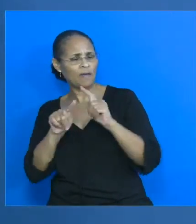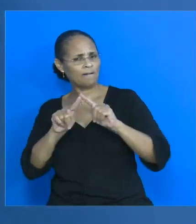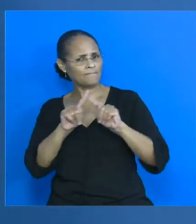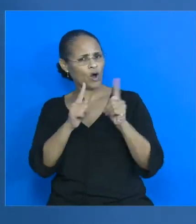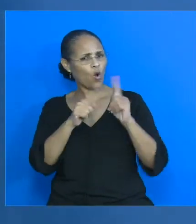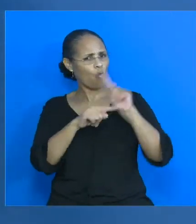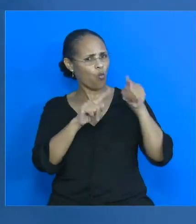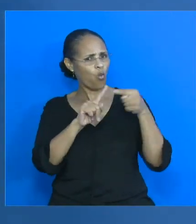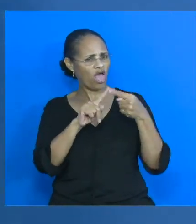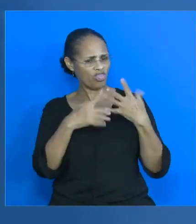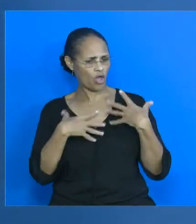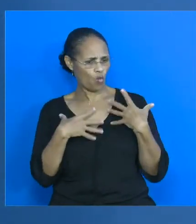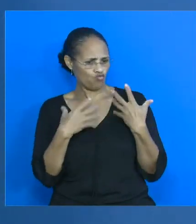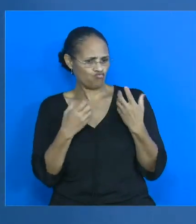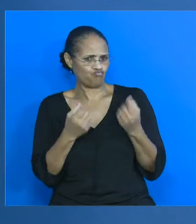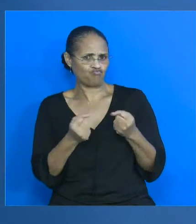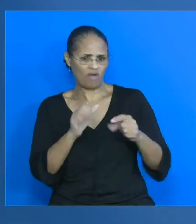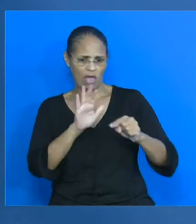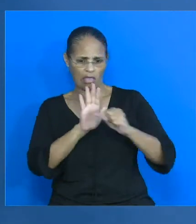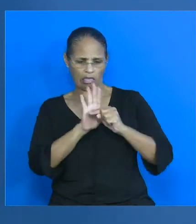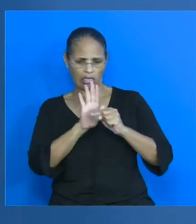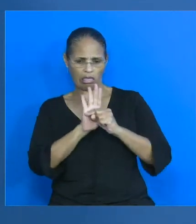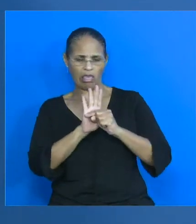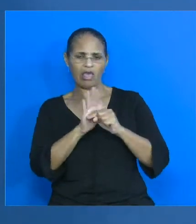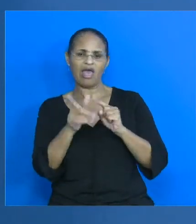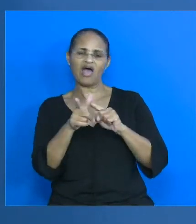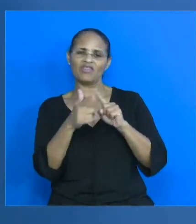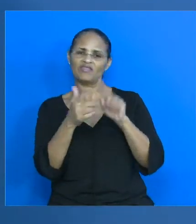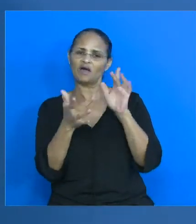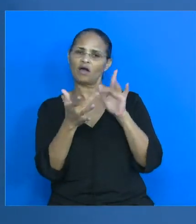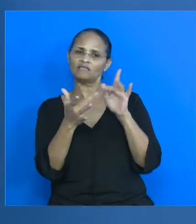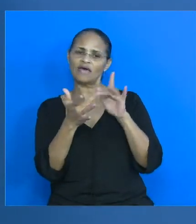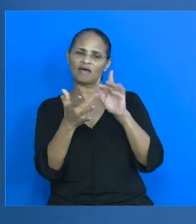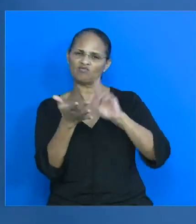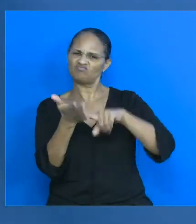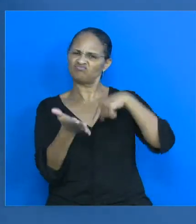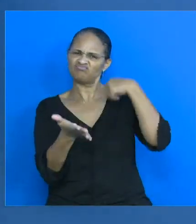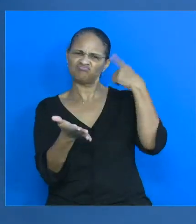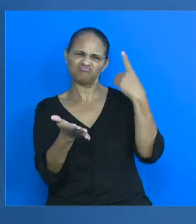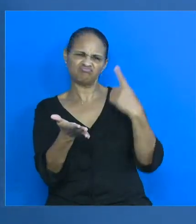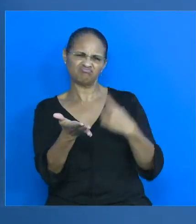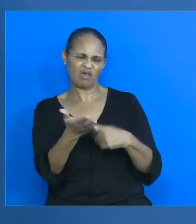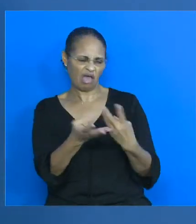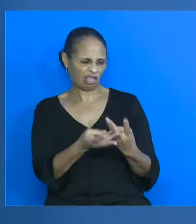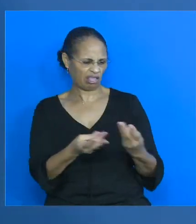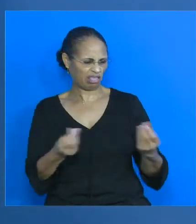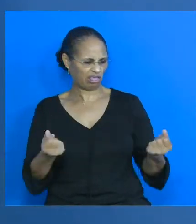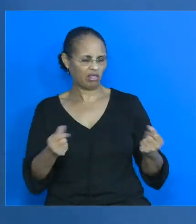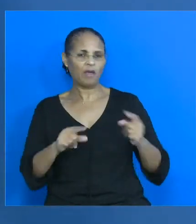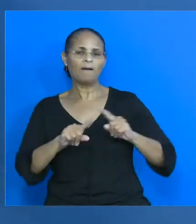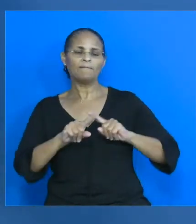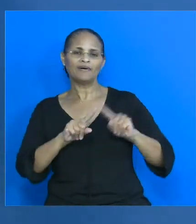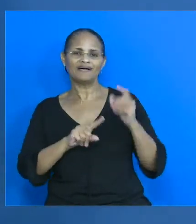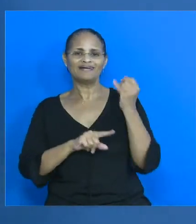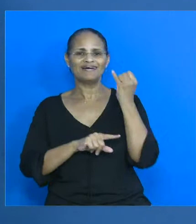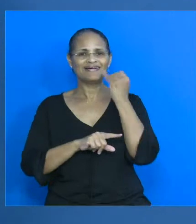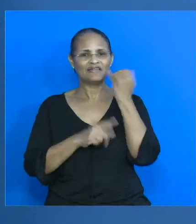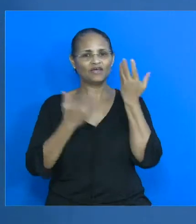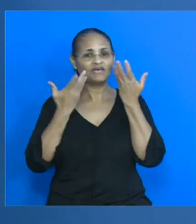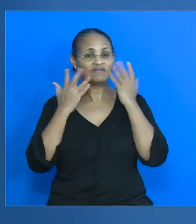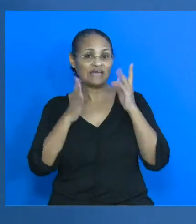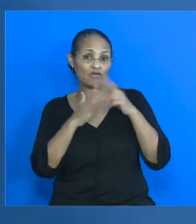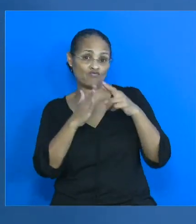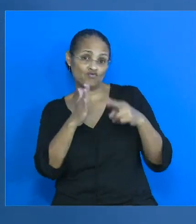recovered, then that contact no doubt fades away. But let me find out for sure if there's any post-acute recovery COVID persons that